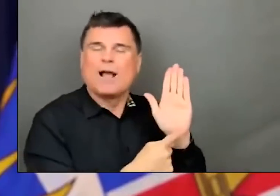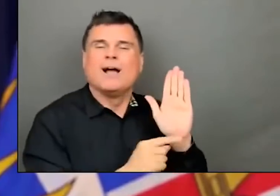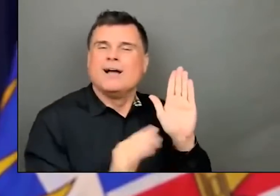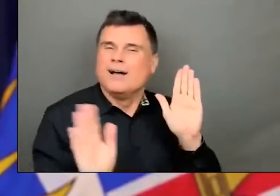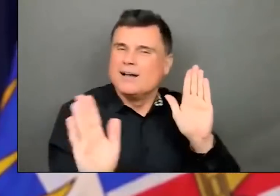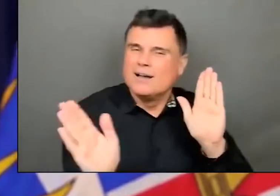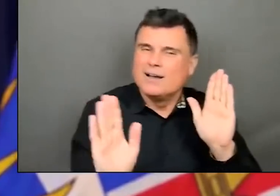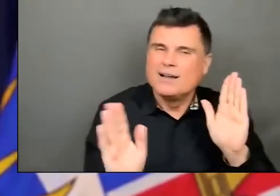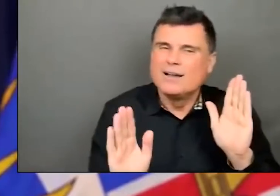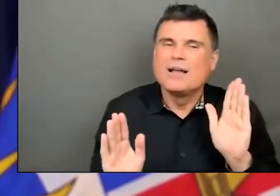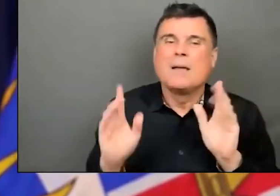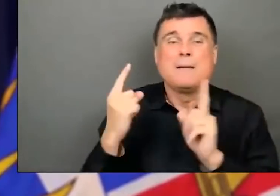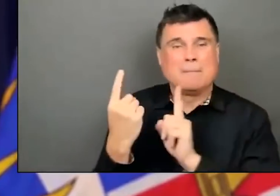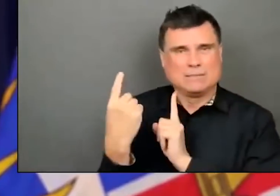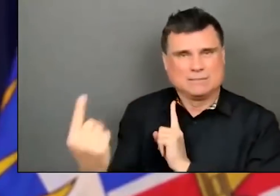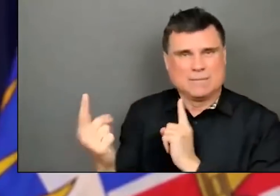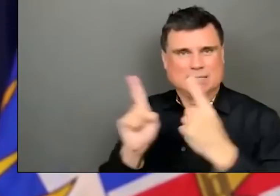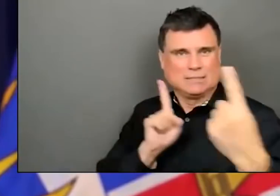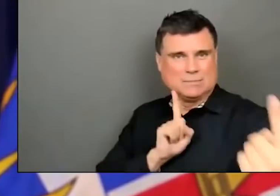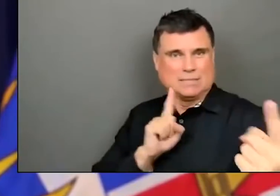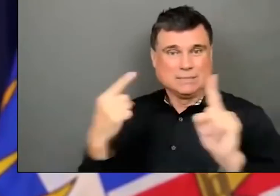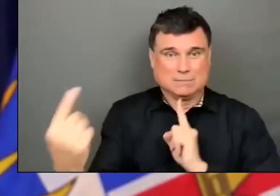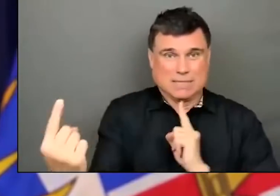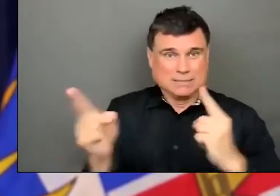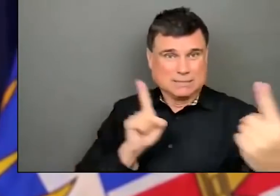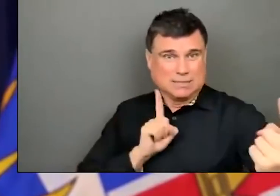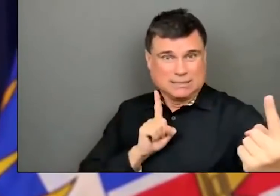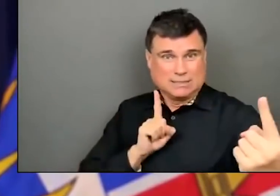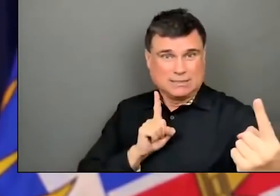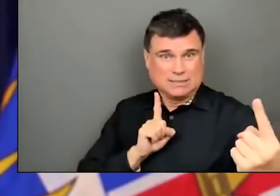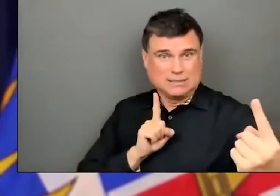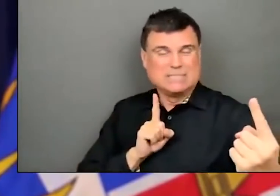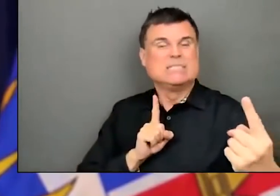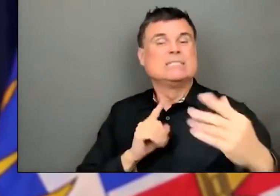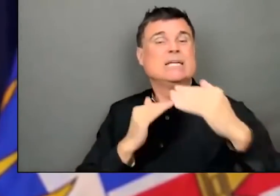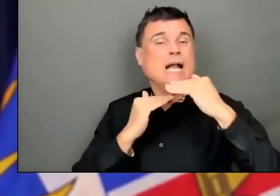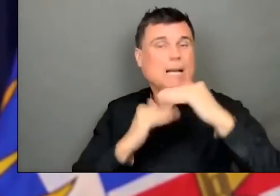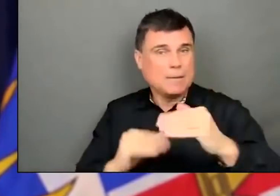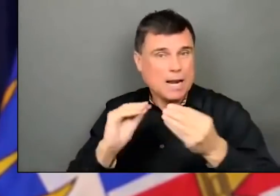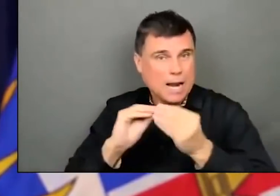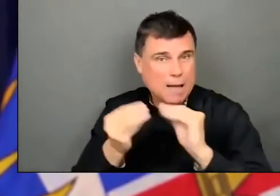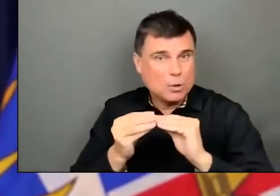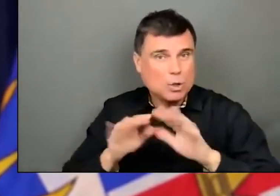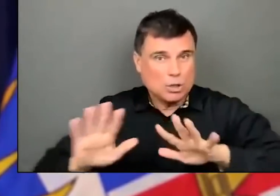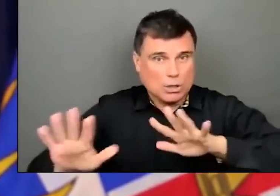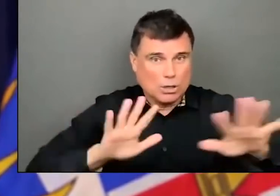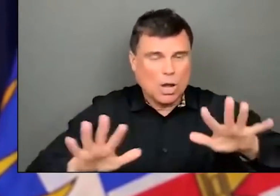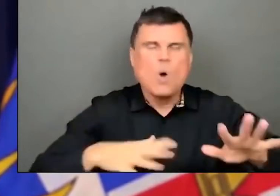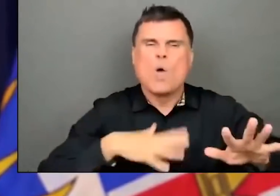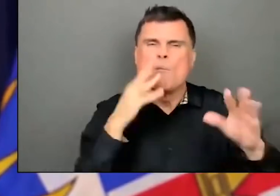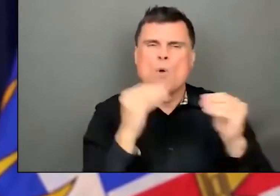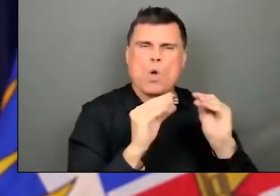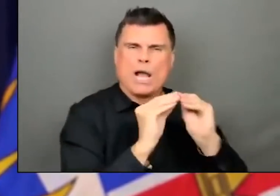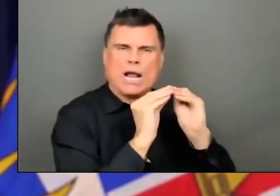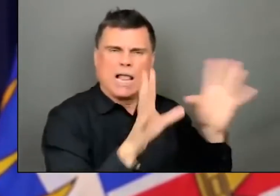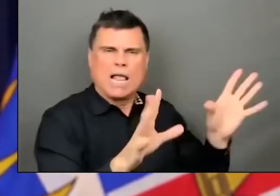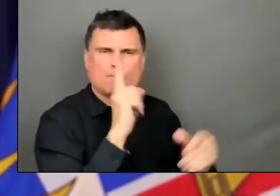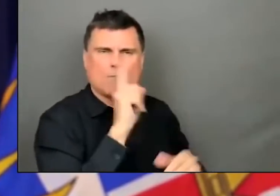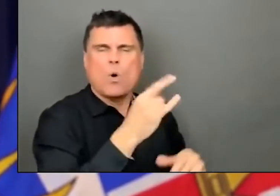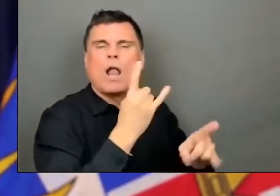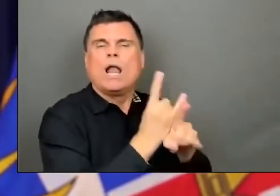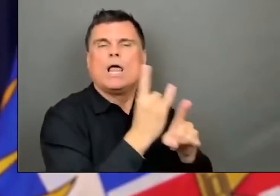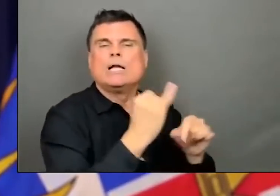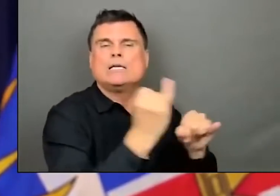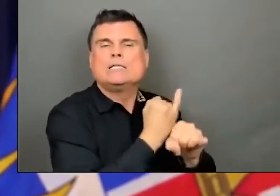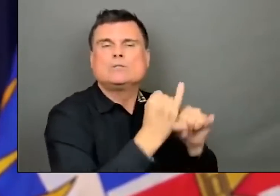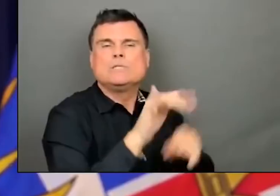other things that need to be in place to ensure that those premises are safe as well. And additionally, we're working with the